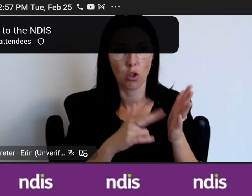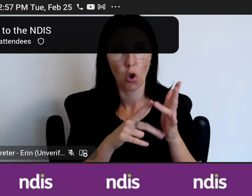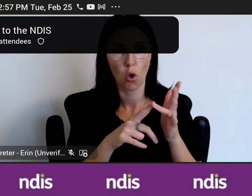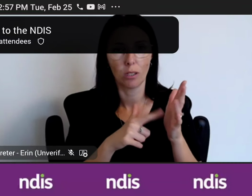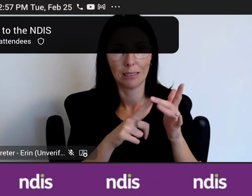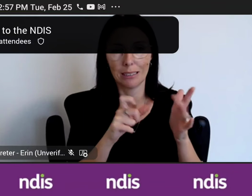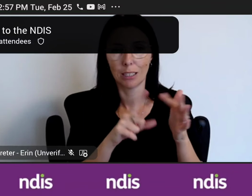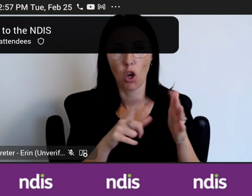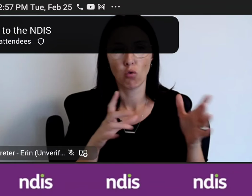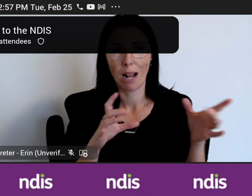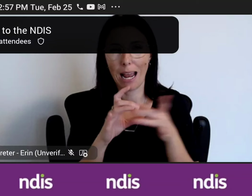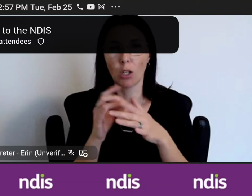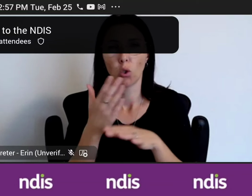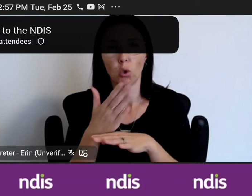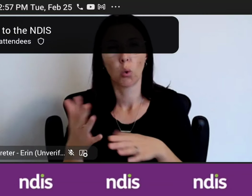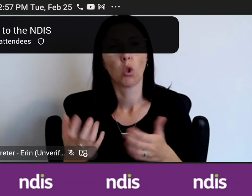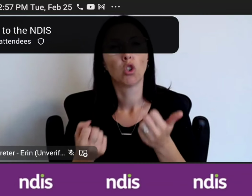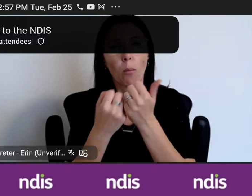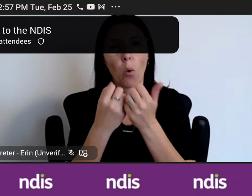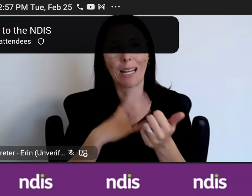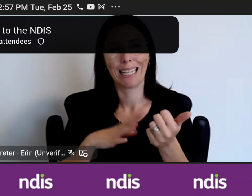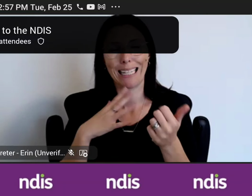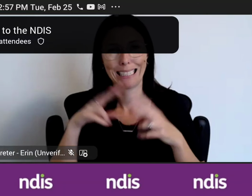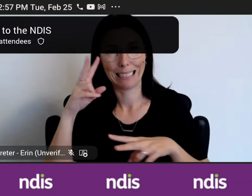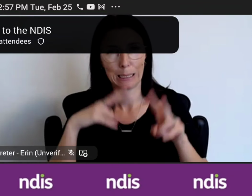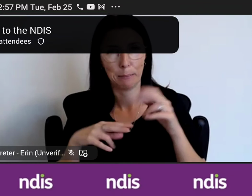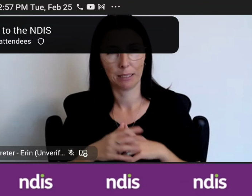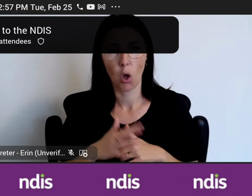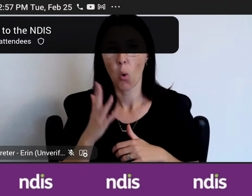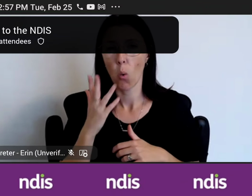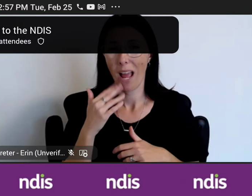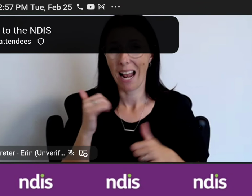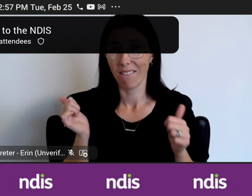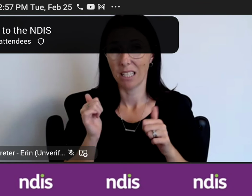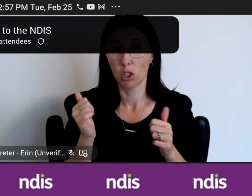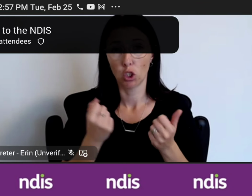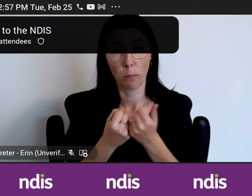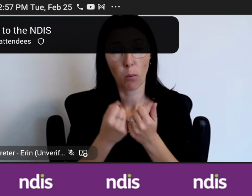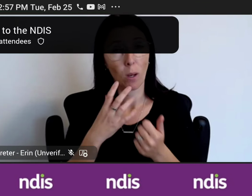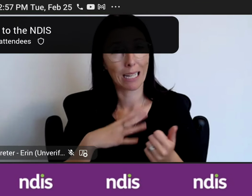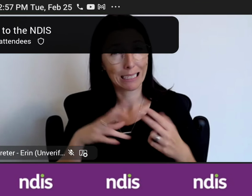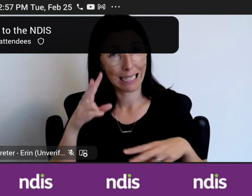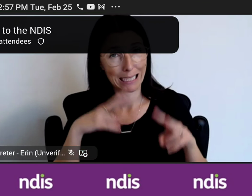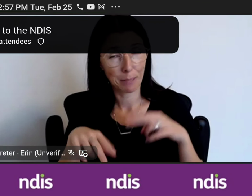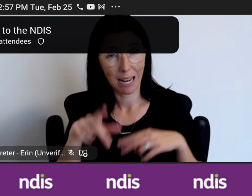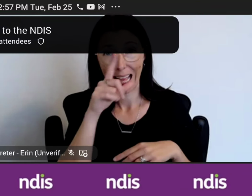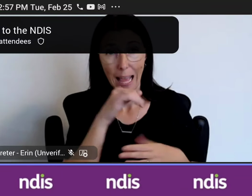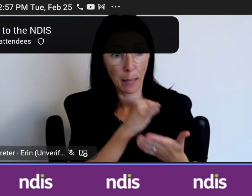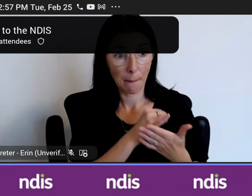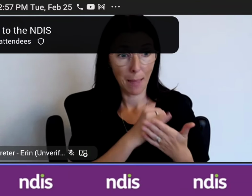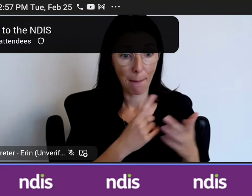assessment? Once someone gets a support needs assessment, can the NDIA impairment change if the evidence